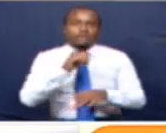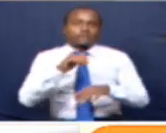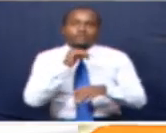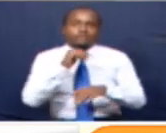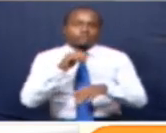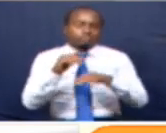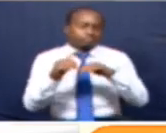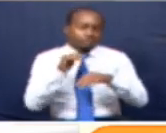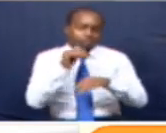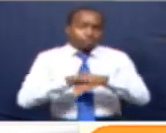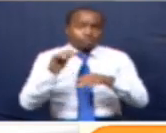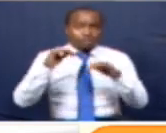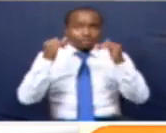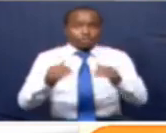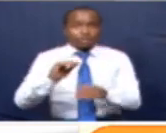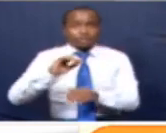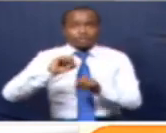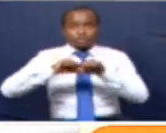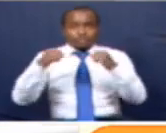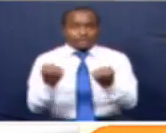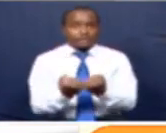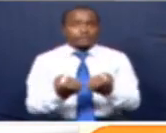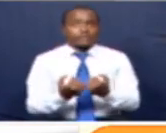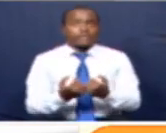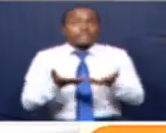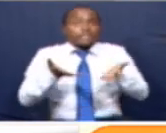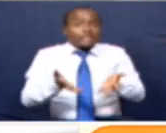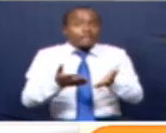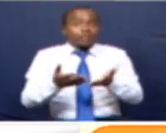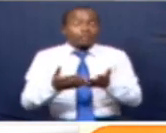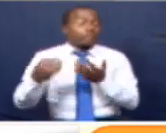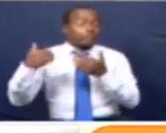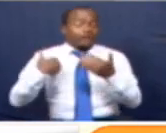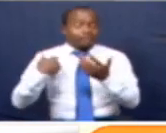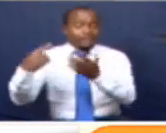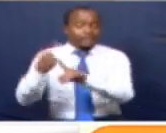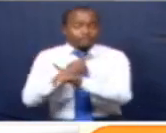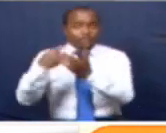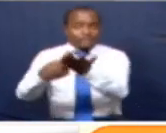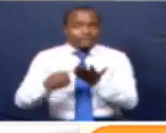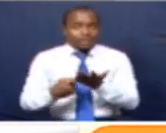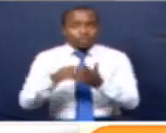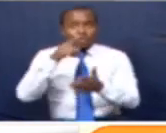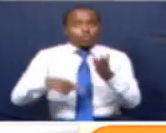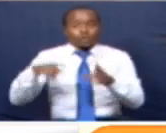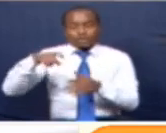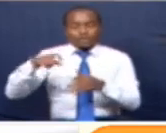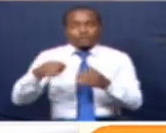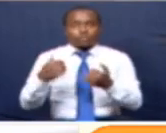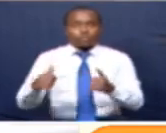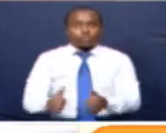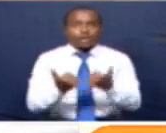the whole question about victims is a different discussion altogether, because what needs to happen is that